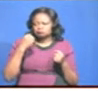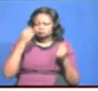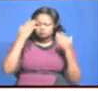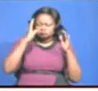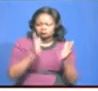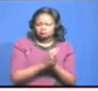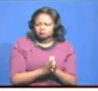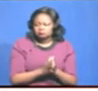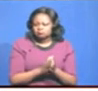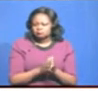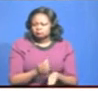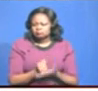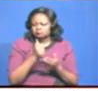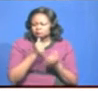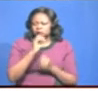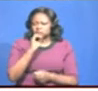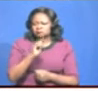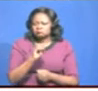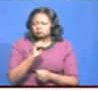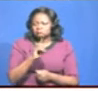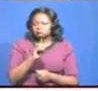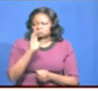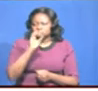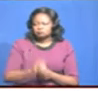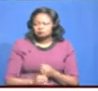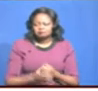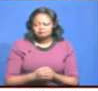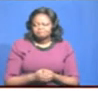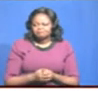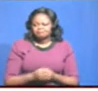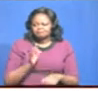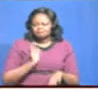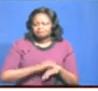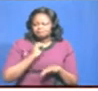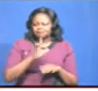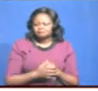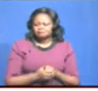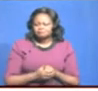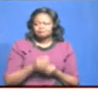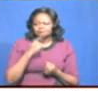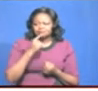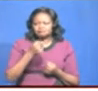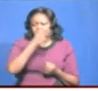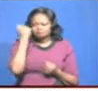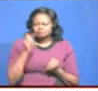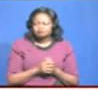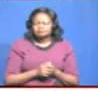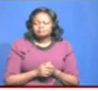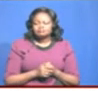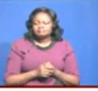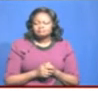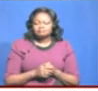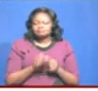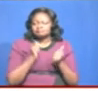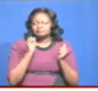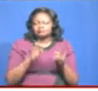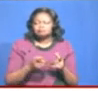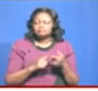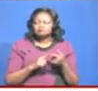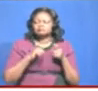health help, which is 0.01%, it doesn't make sense and it doesn't correlate. So because it doesn't work, we need to